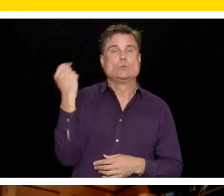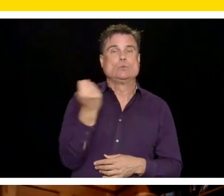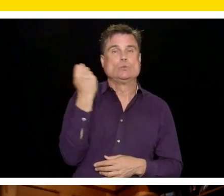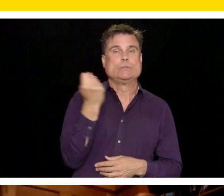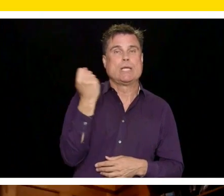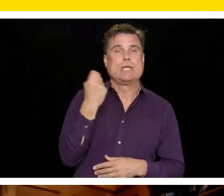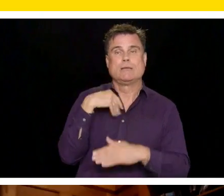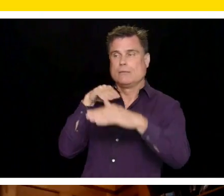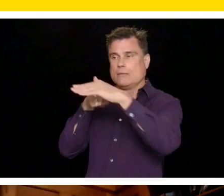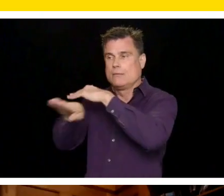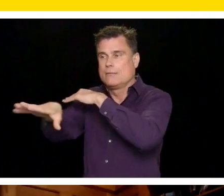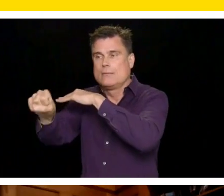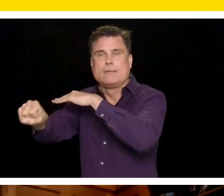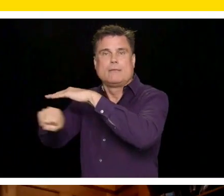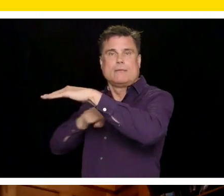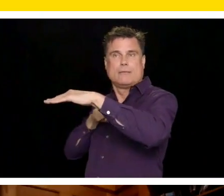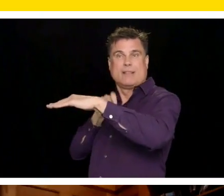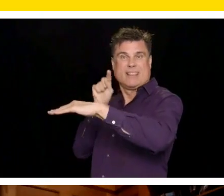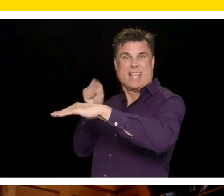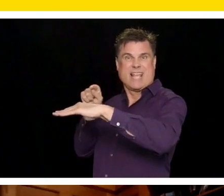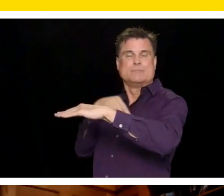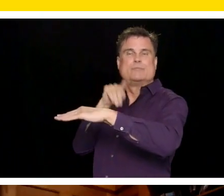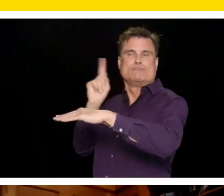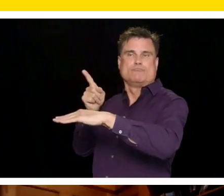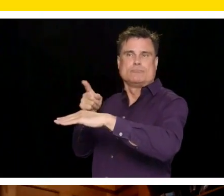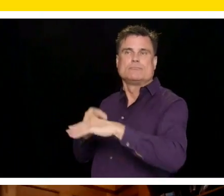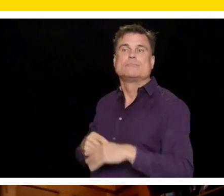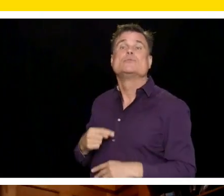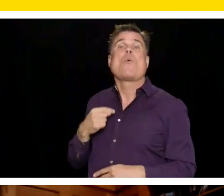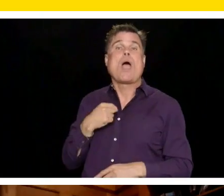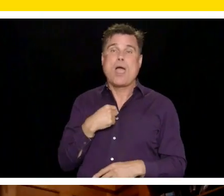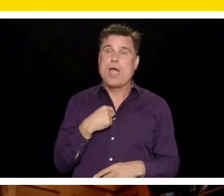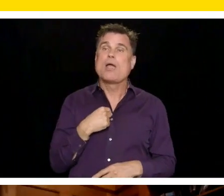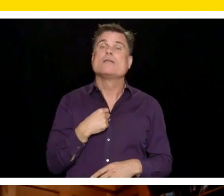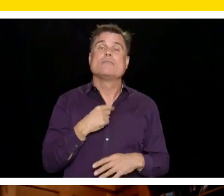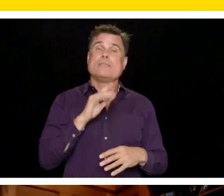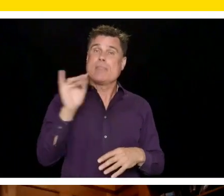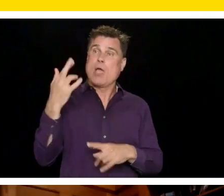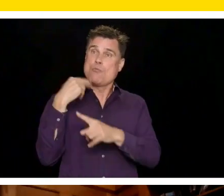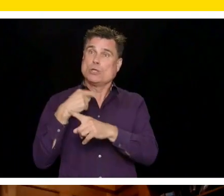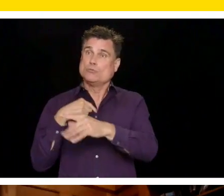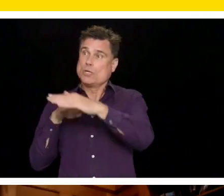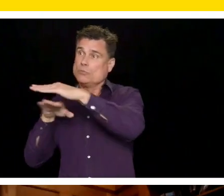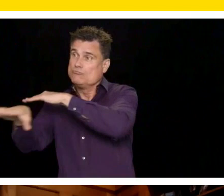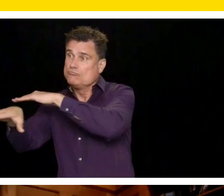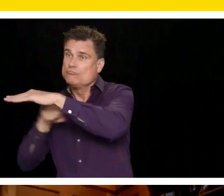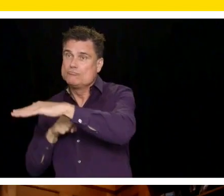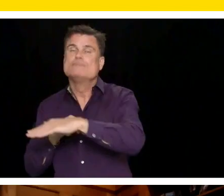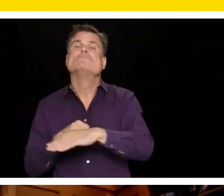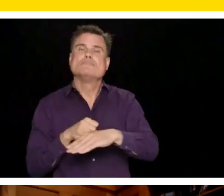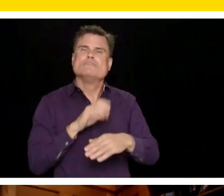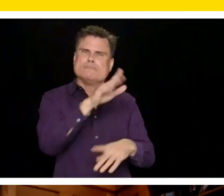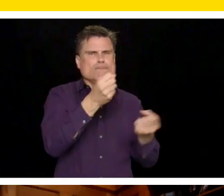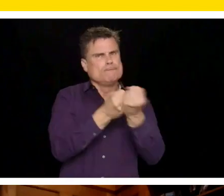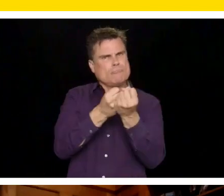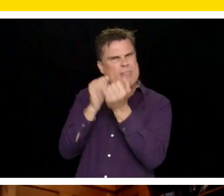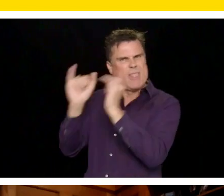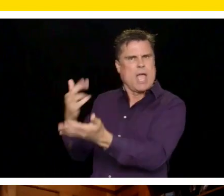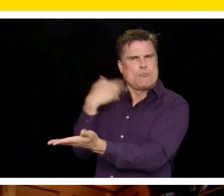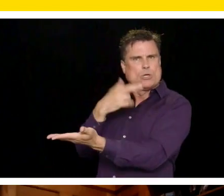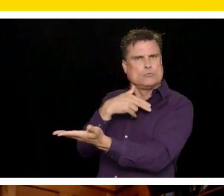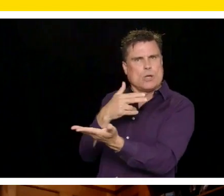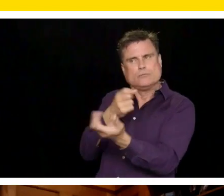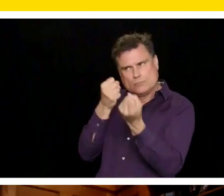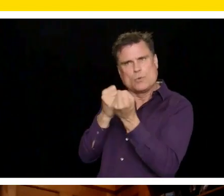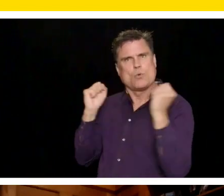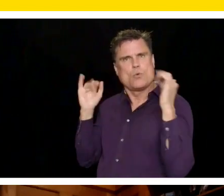scene. And when I was first looking at the decision notes, so that's what we have. We have these decision notes,